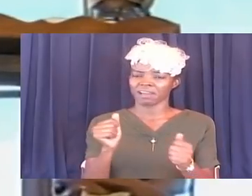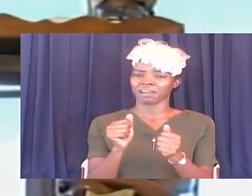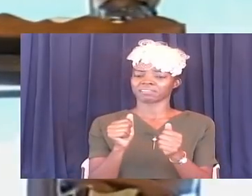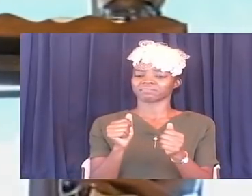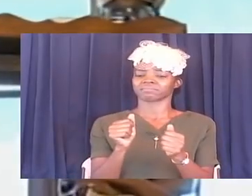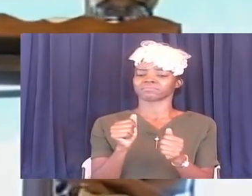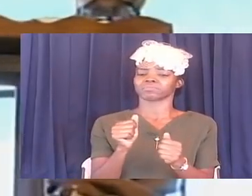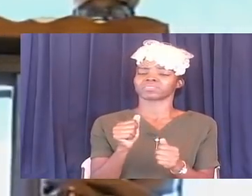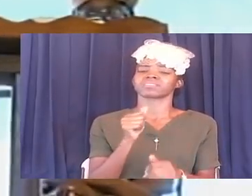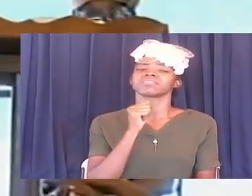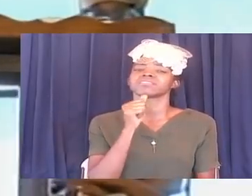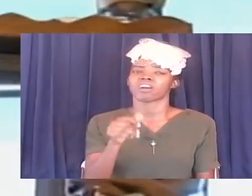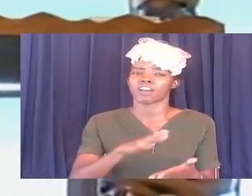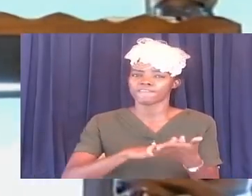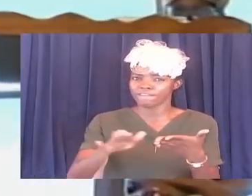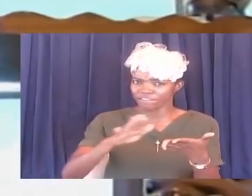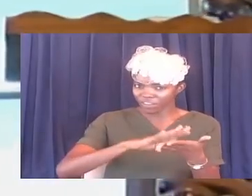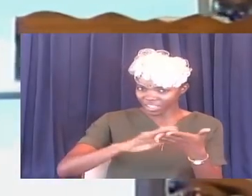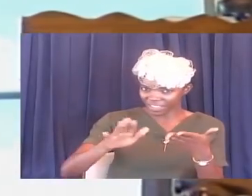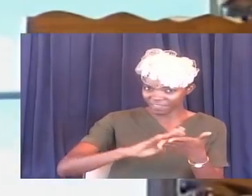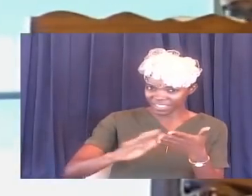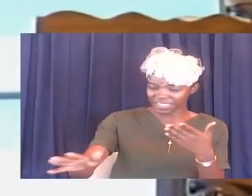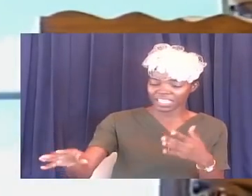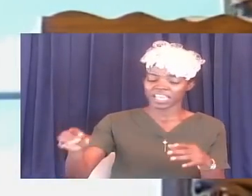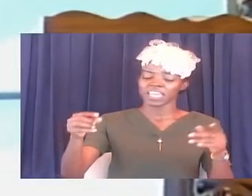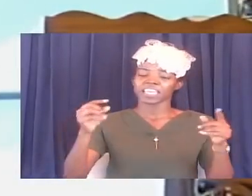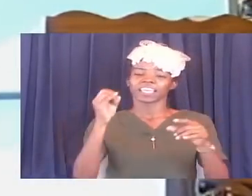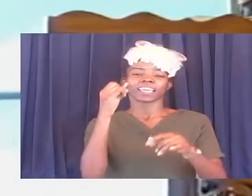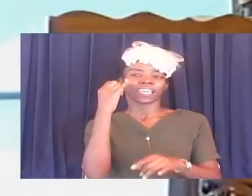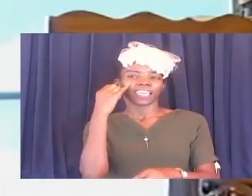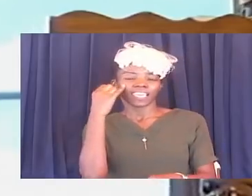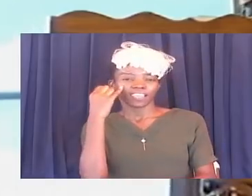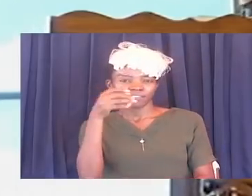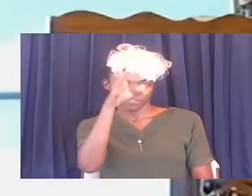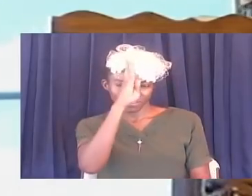is the requirement. There is no two way about it.